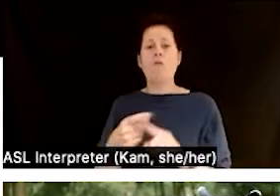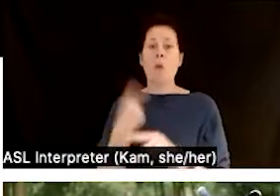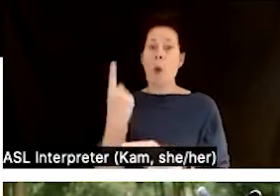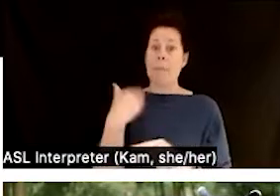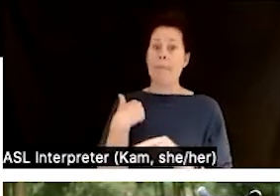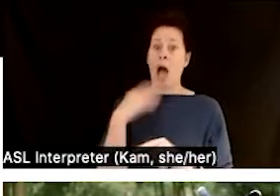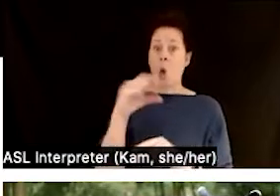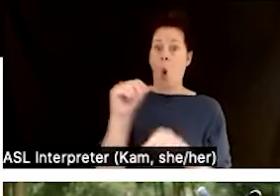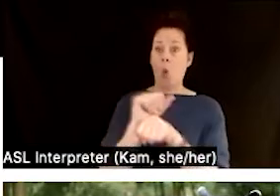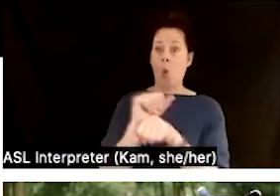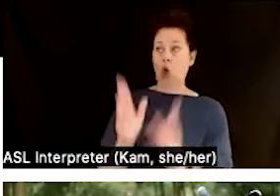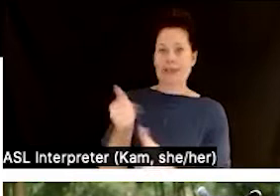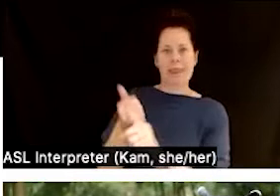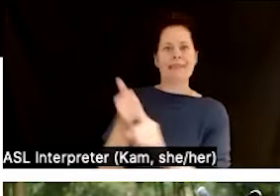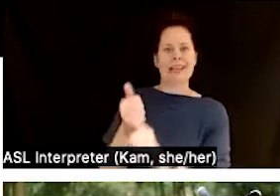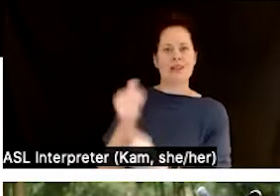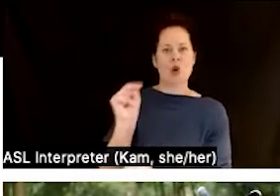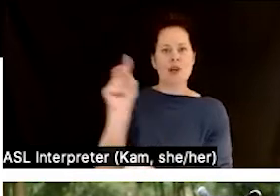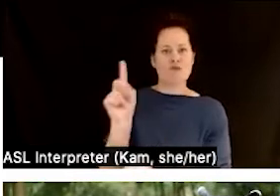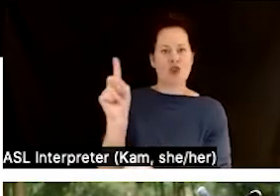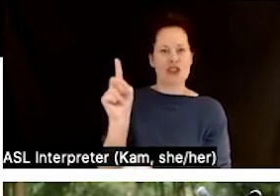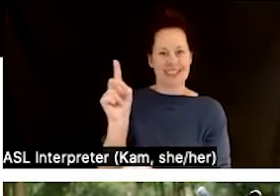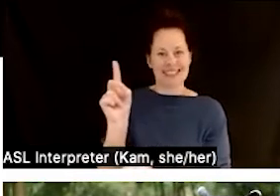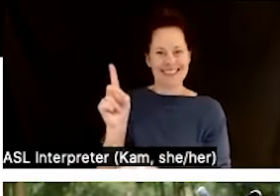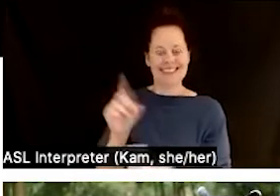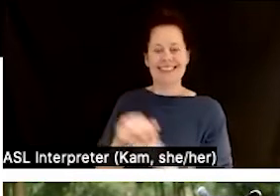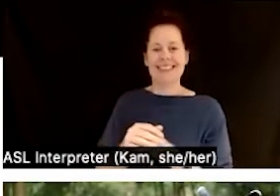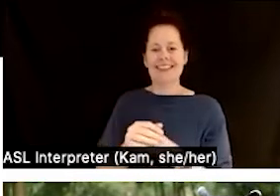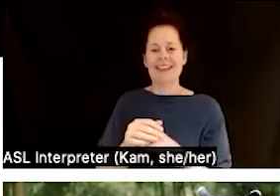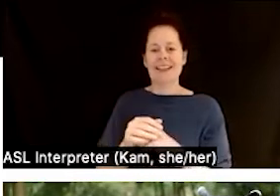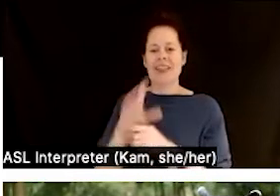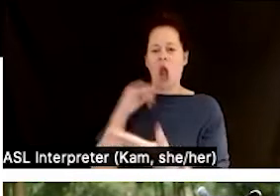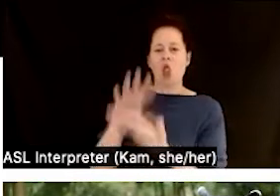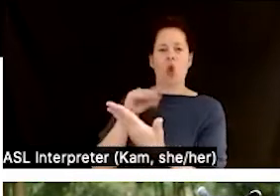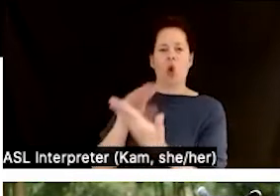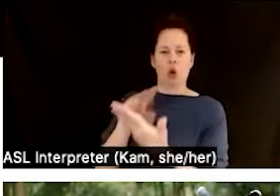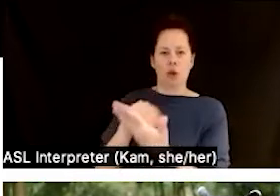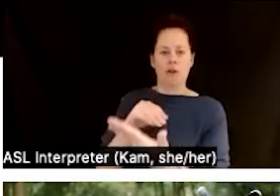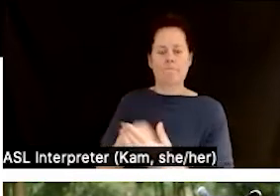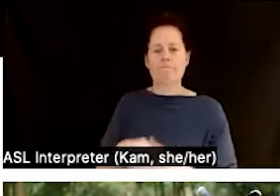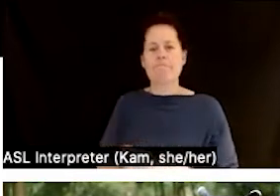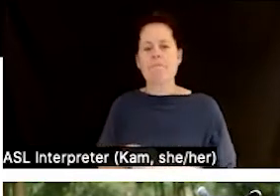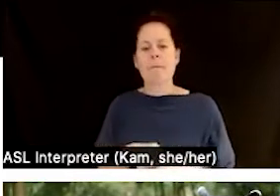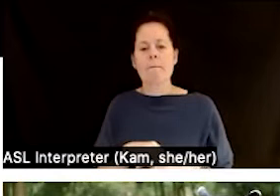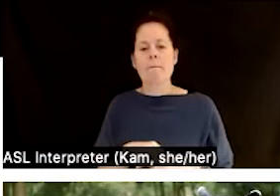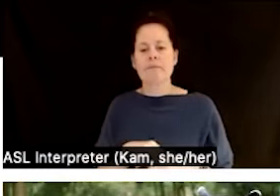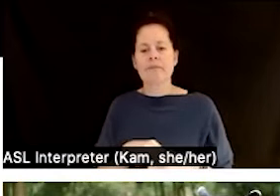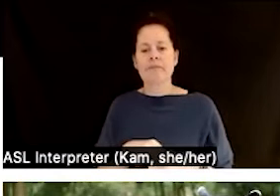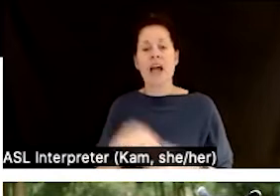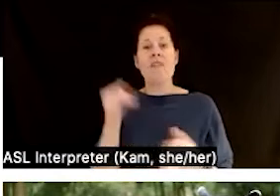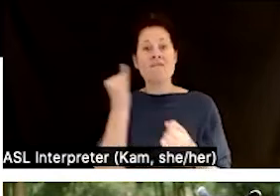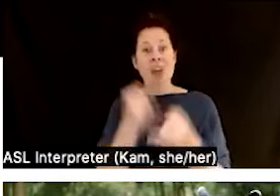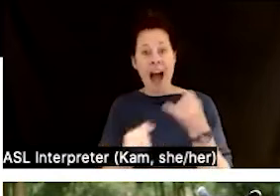so, take that with a grain of salt, and I'm also more willing to share some more thoughts on that as well. I finally